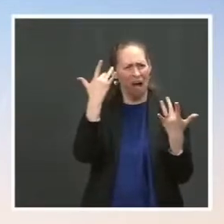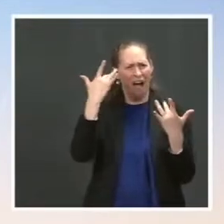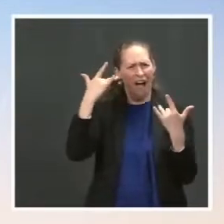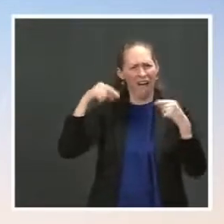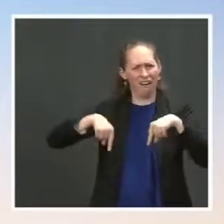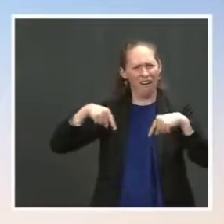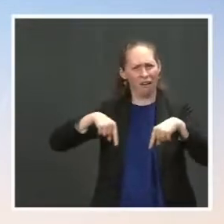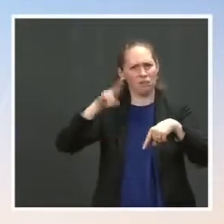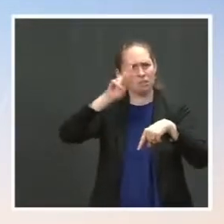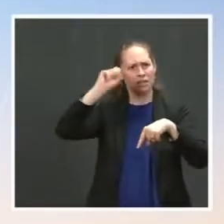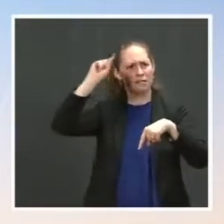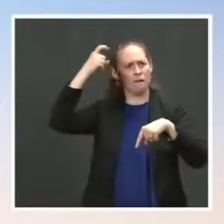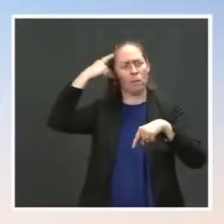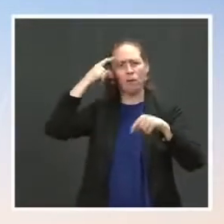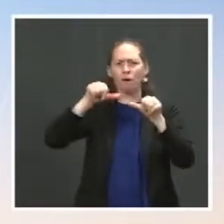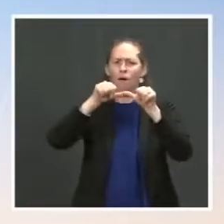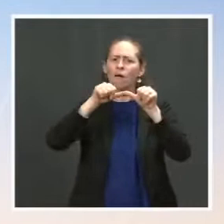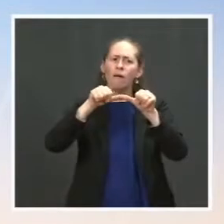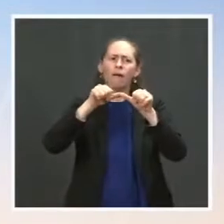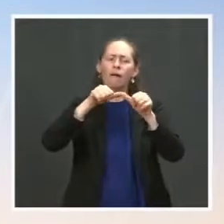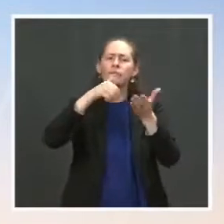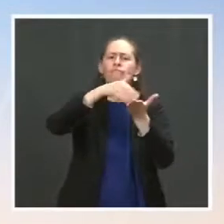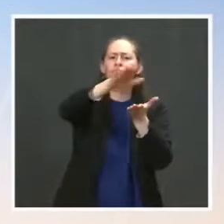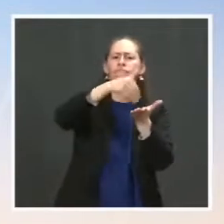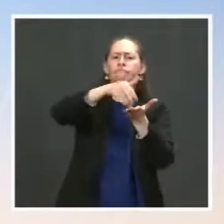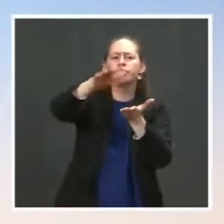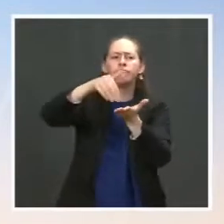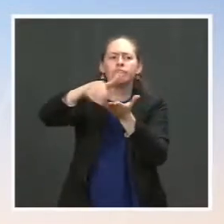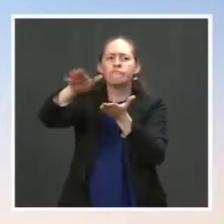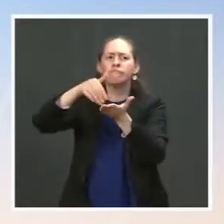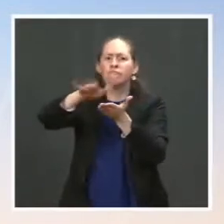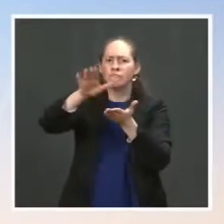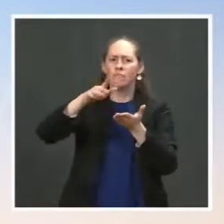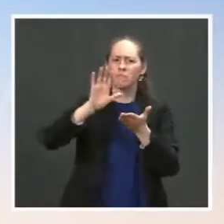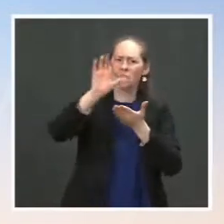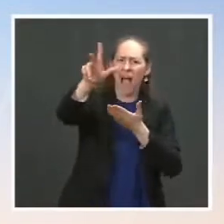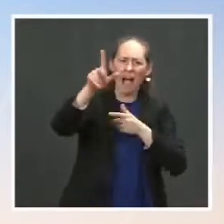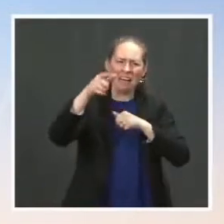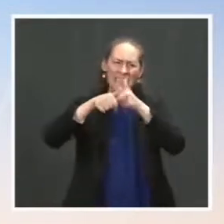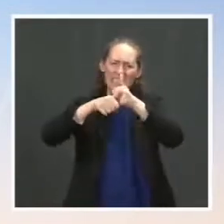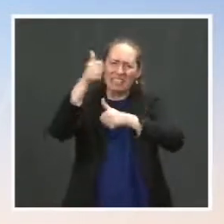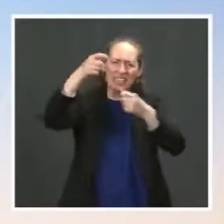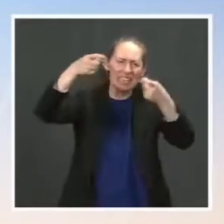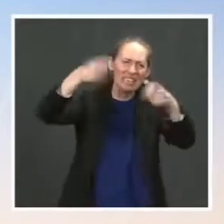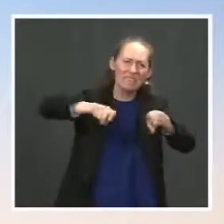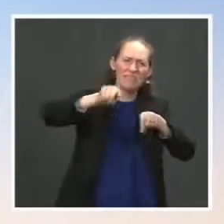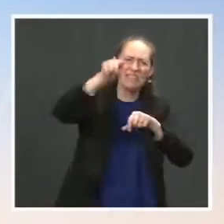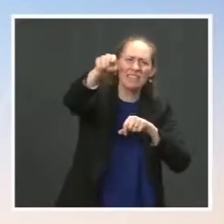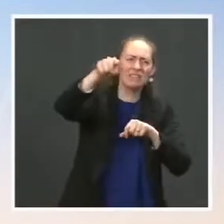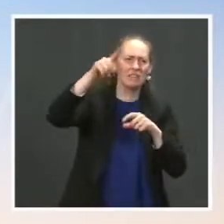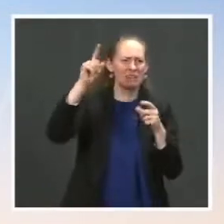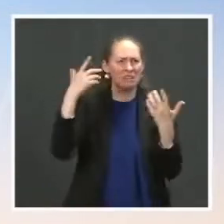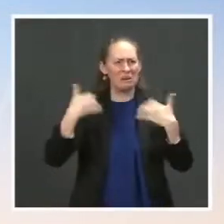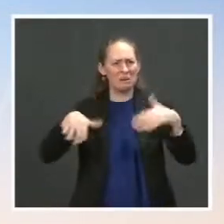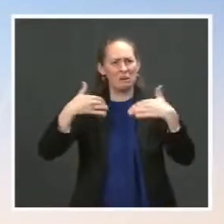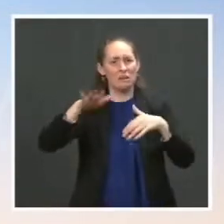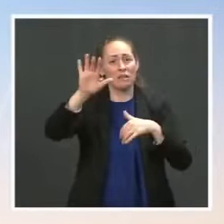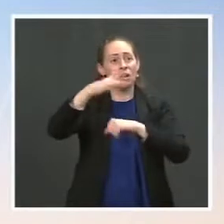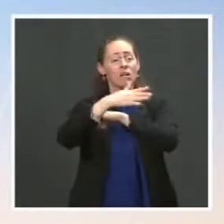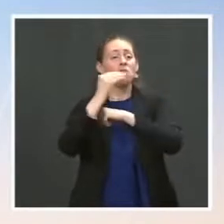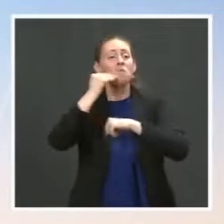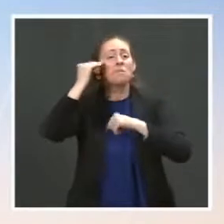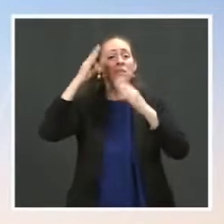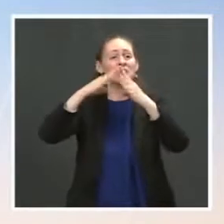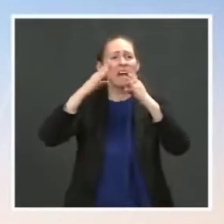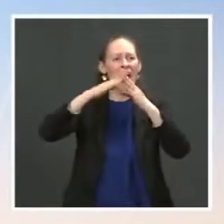to deport these people back to Mexico to dangerous situations and not to their countries of origin? And the second question is,